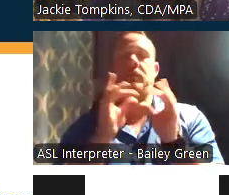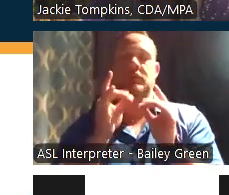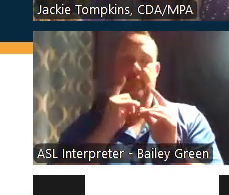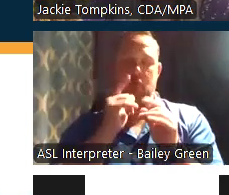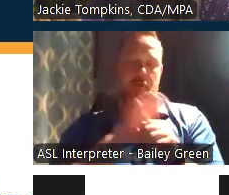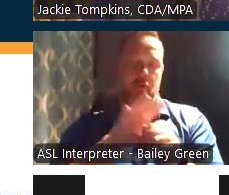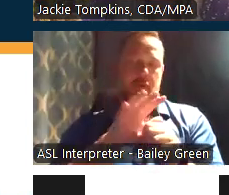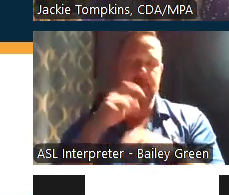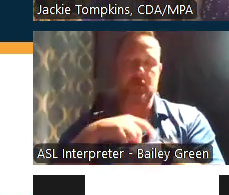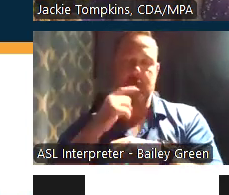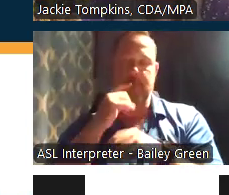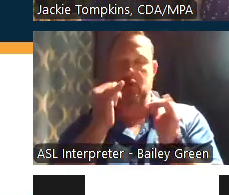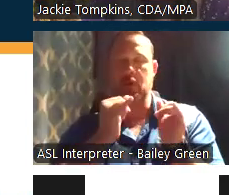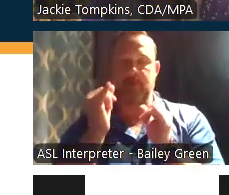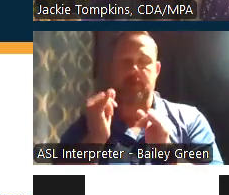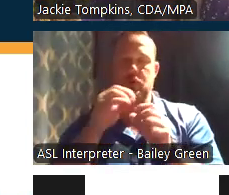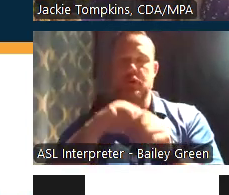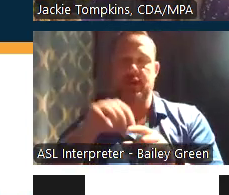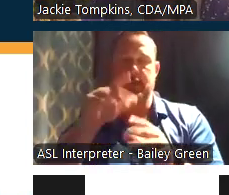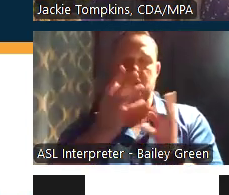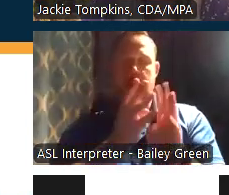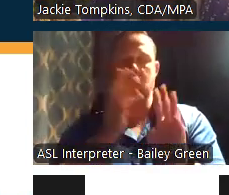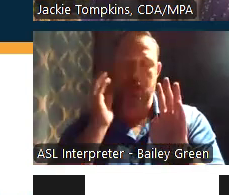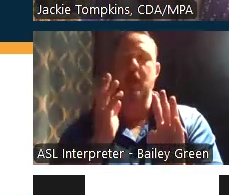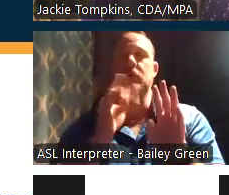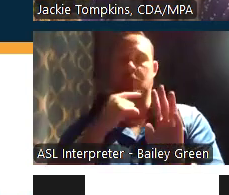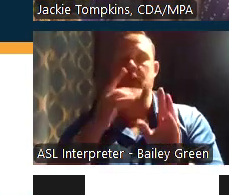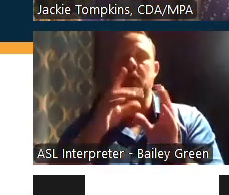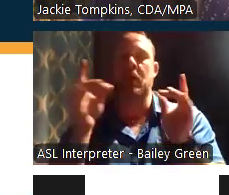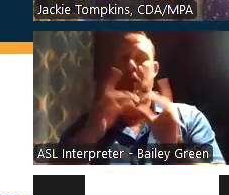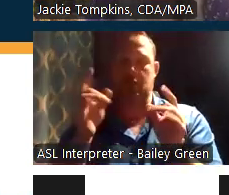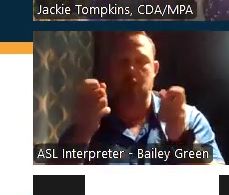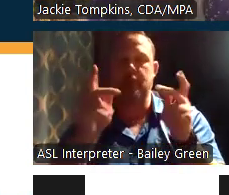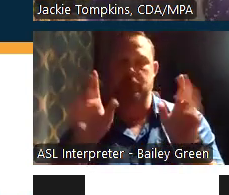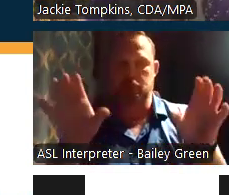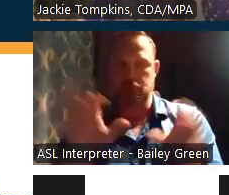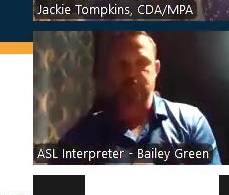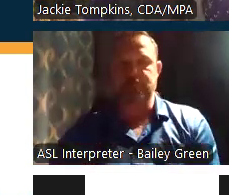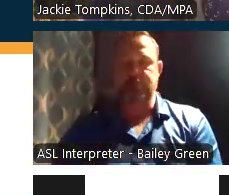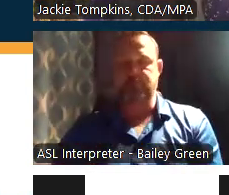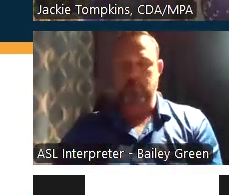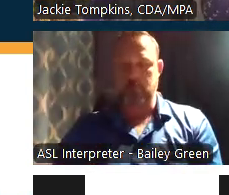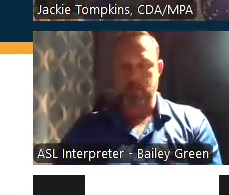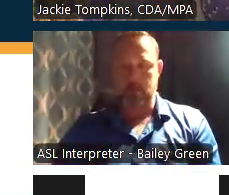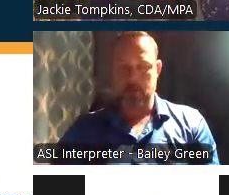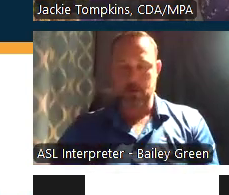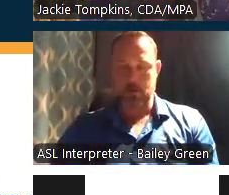for individuals who are in the queue to make public comment an opportunity to do so.